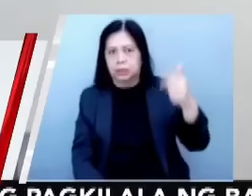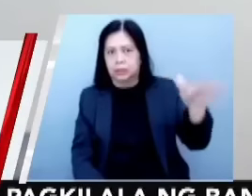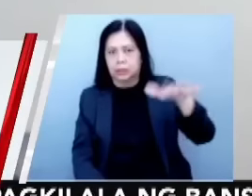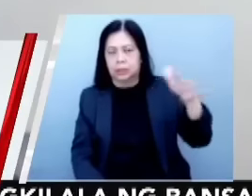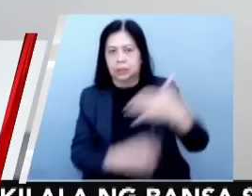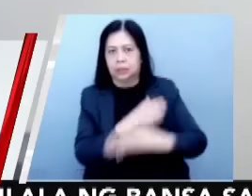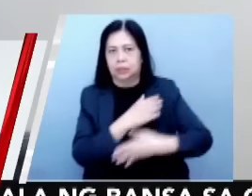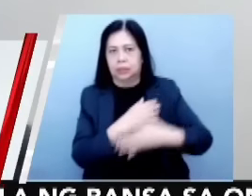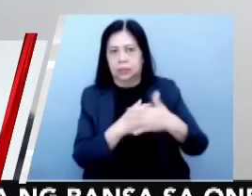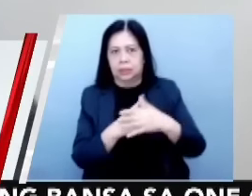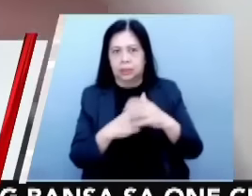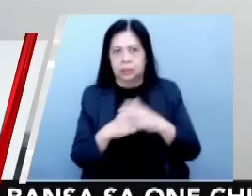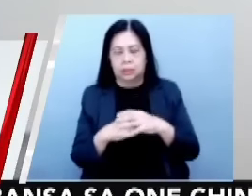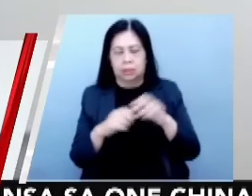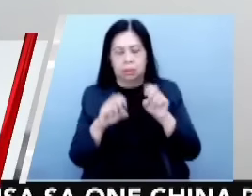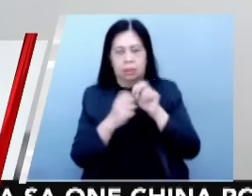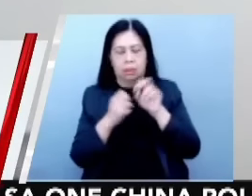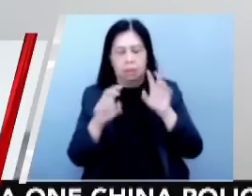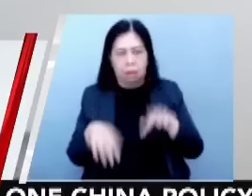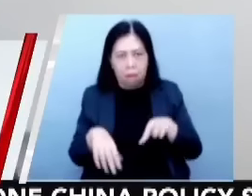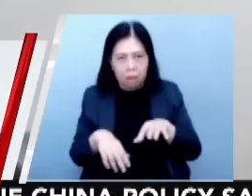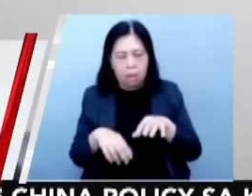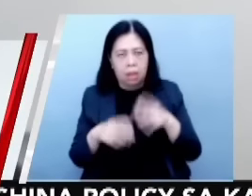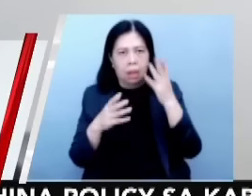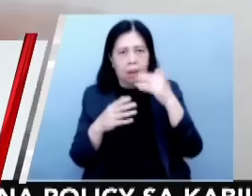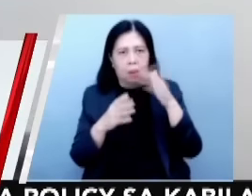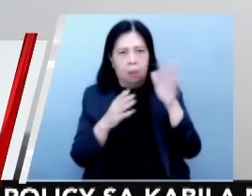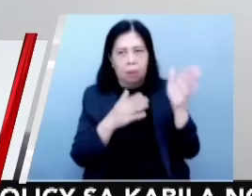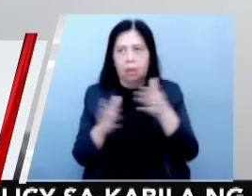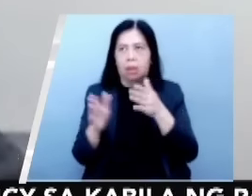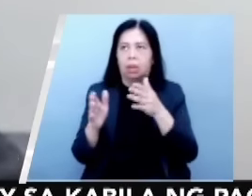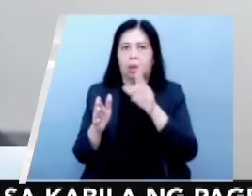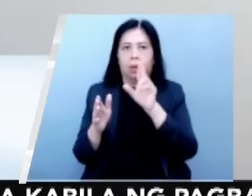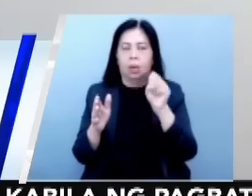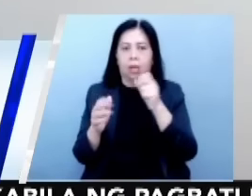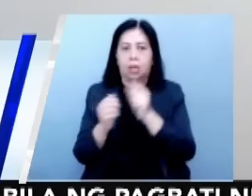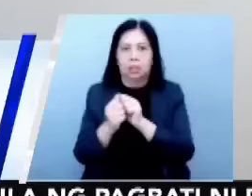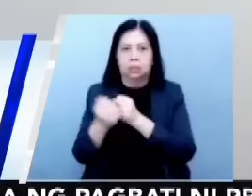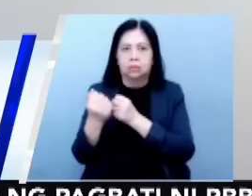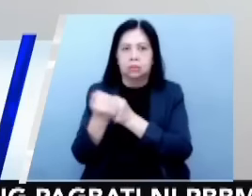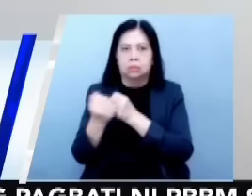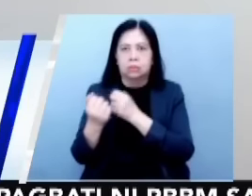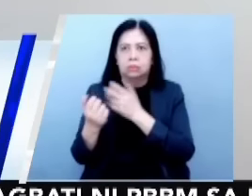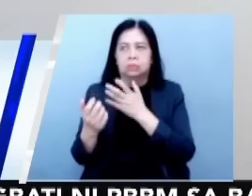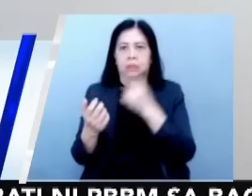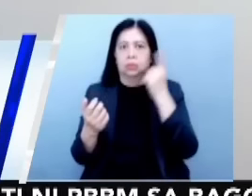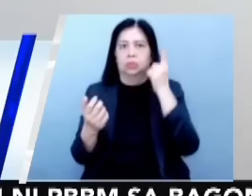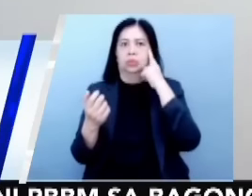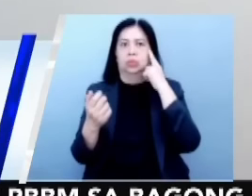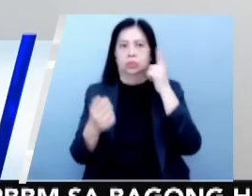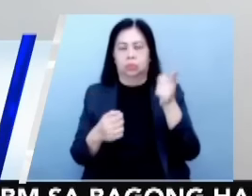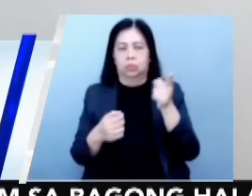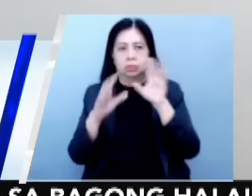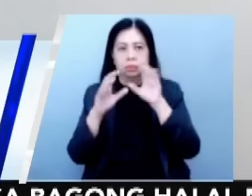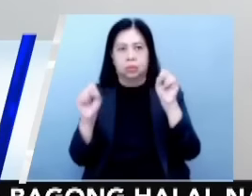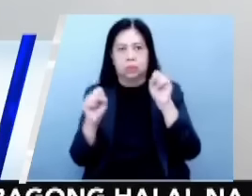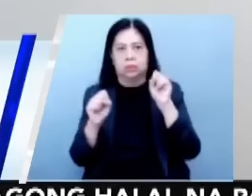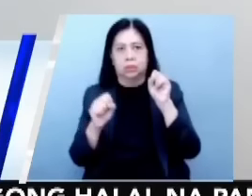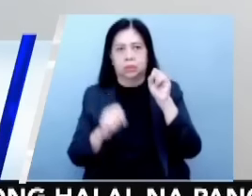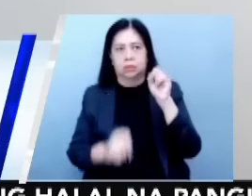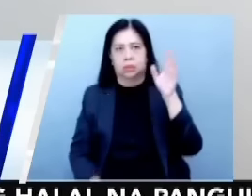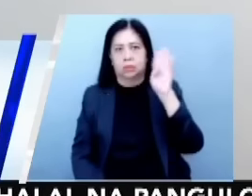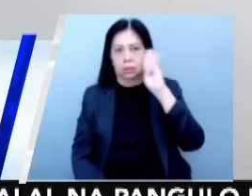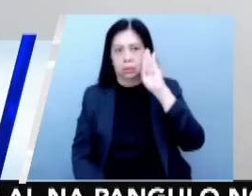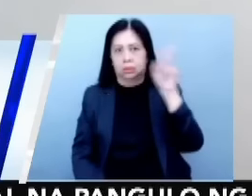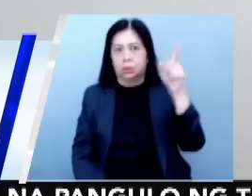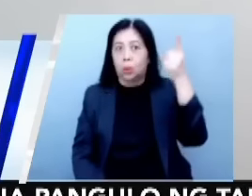dumbfounded when the president shifted to the U.S. when they thought that the President Marcos was their candidate, right, in